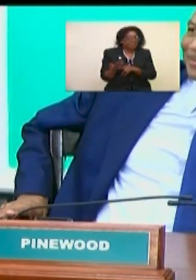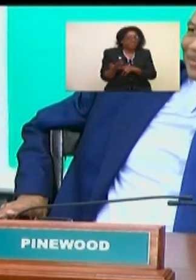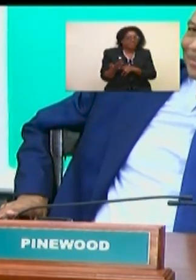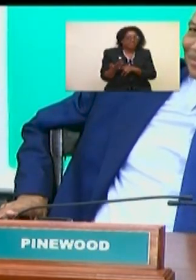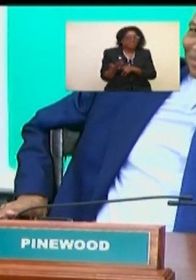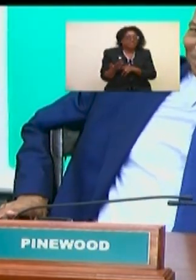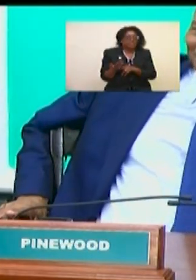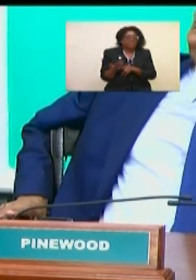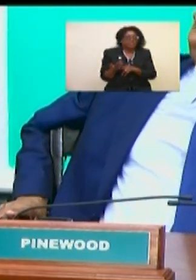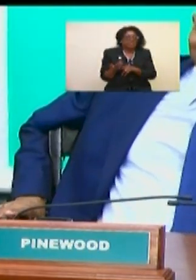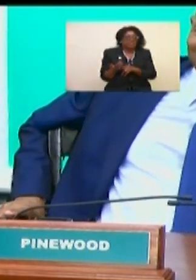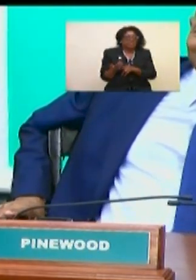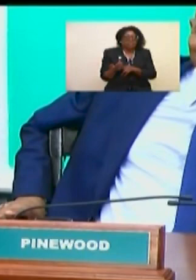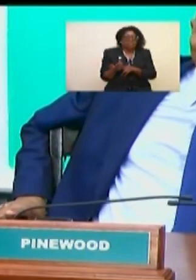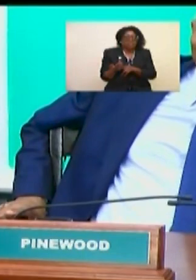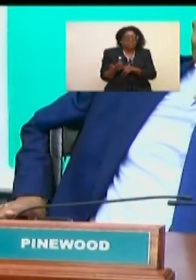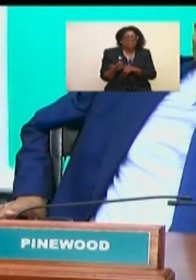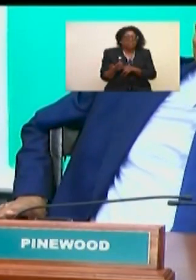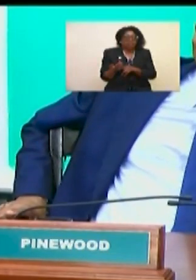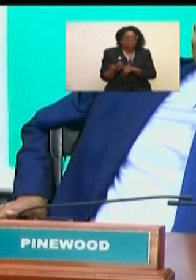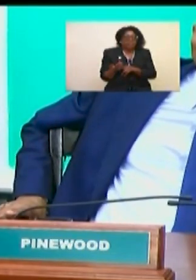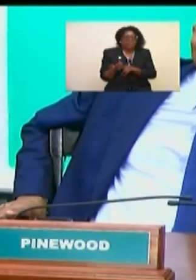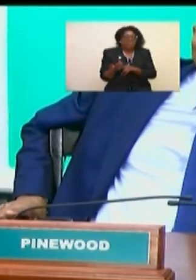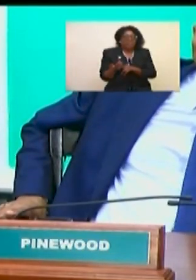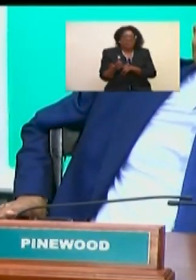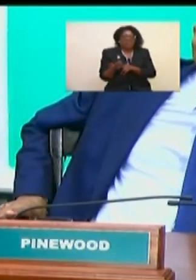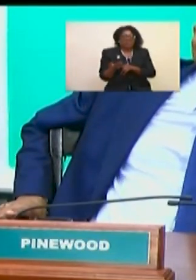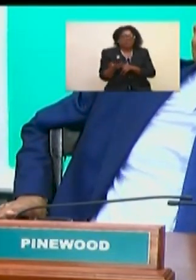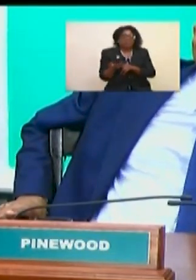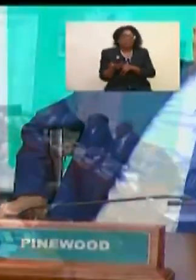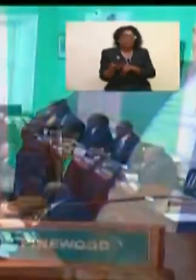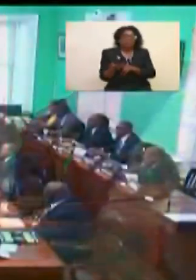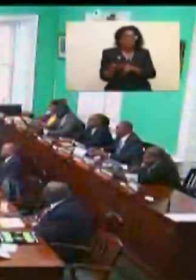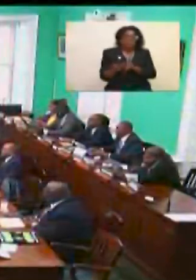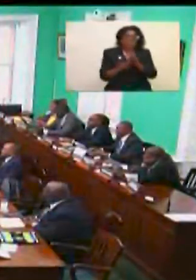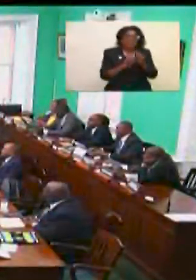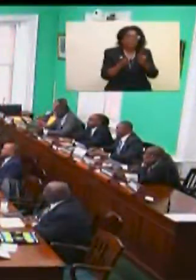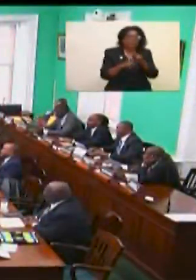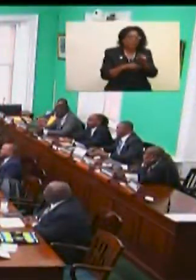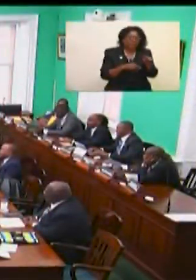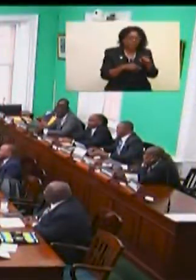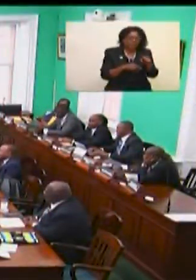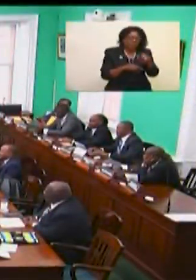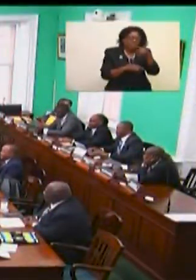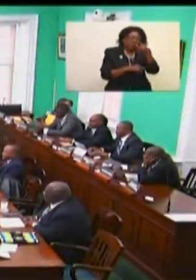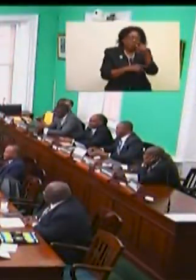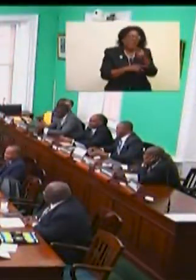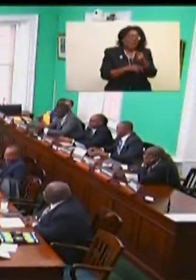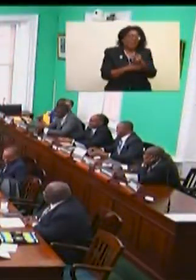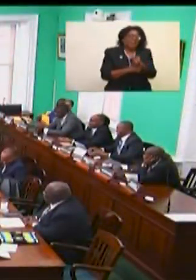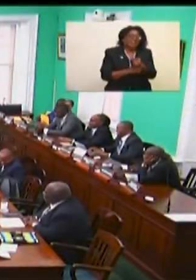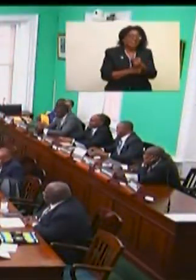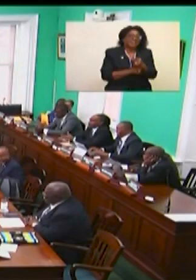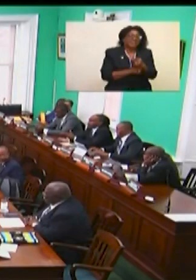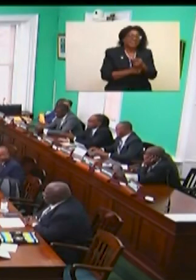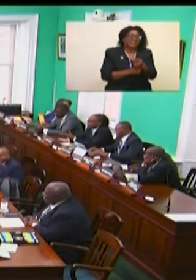to you. Because you don't speak. You have not spoken like you do that. You don't speak. You're not speaking like you do that, right? Now.